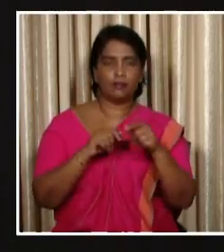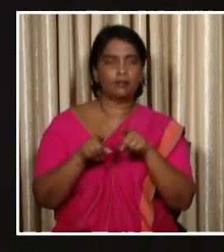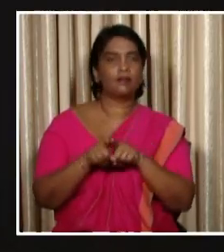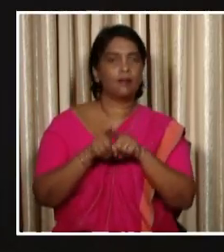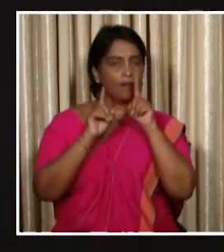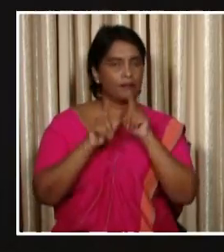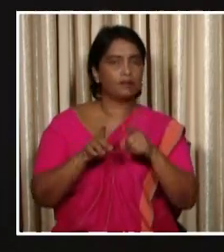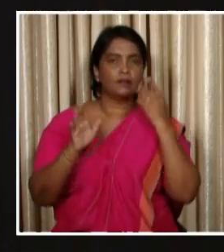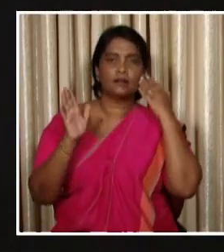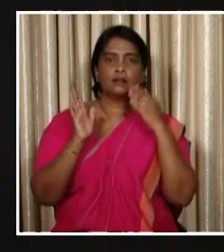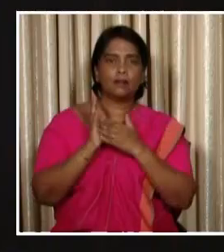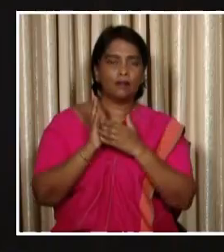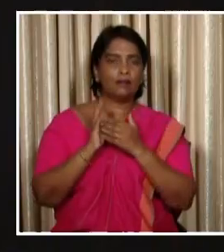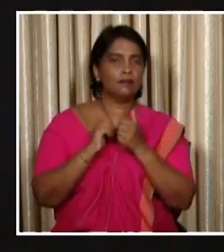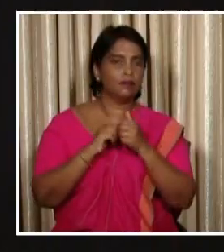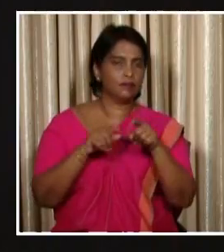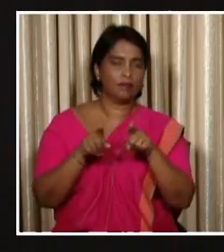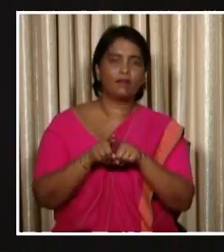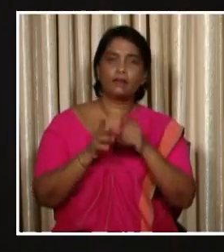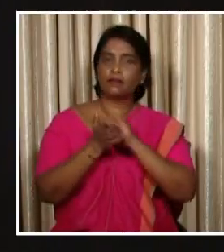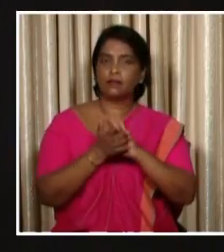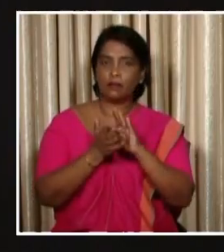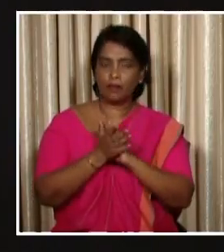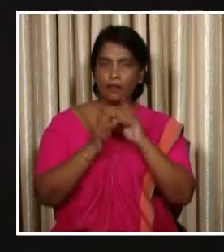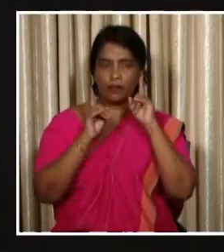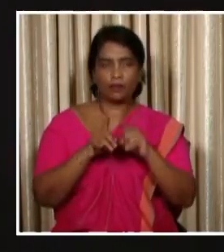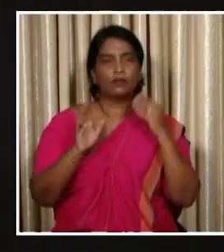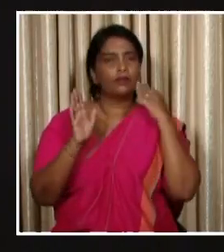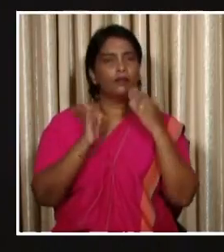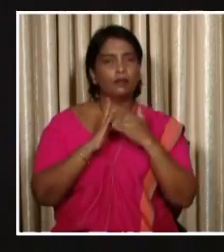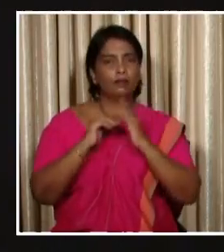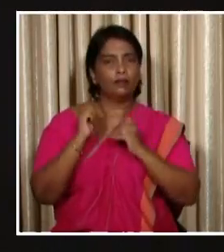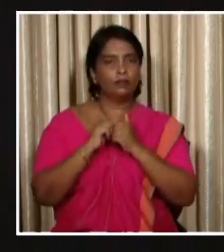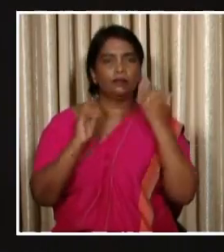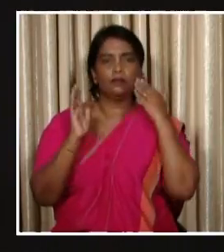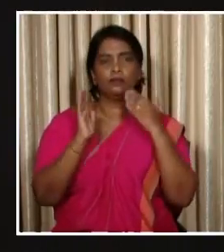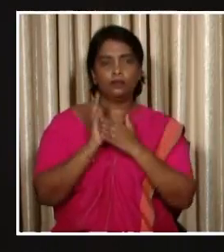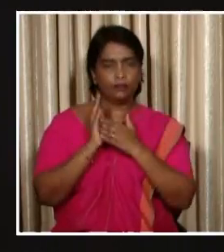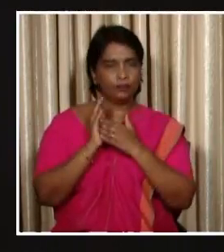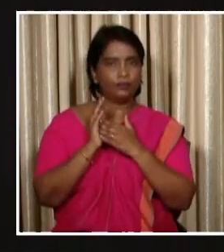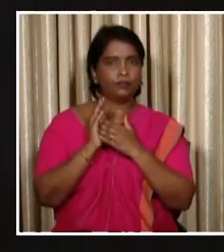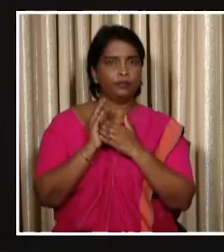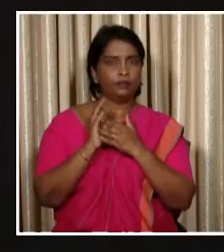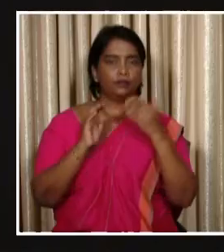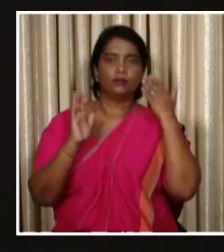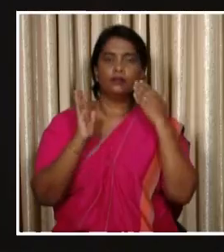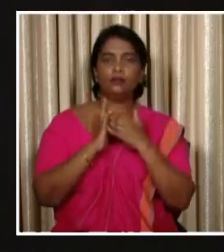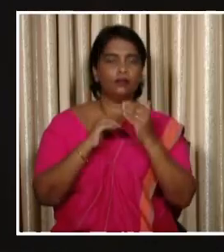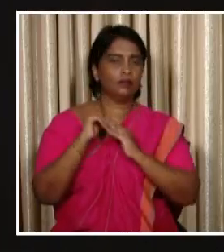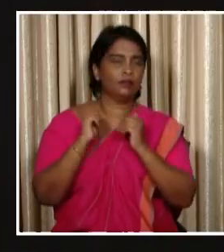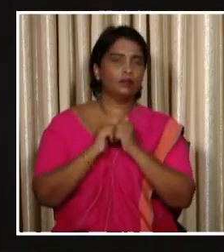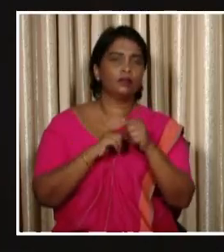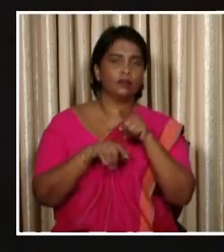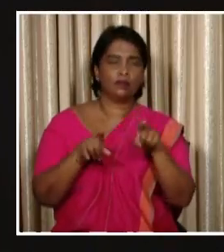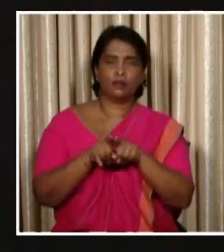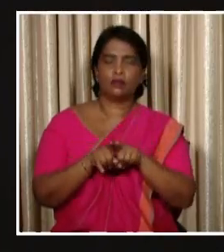one. We are targeting from the $19 billion to move up to $40 billion export segment,